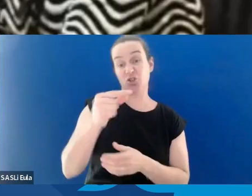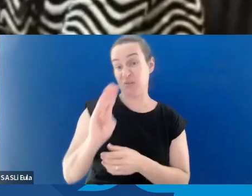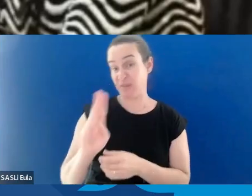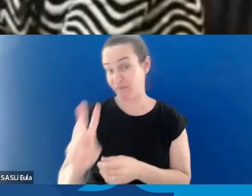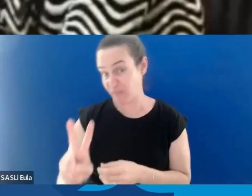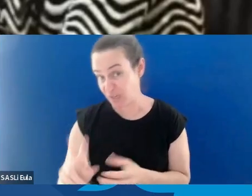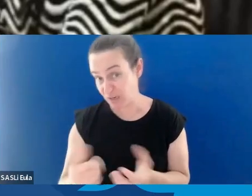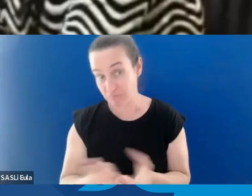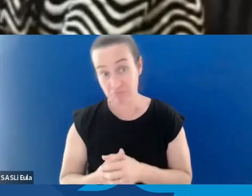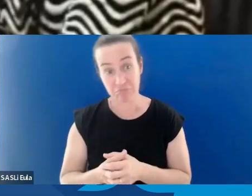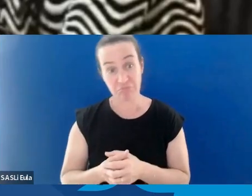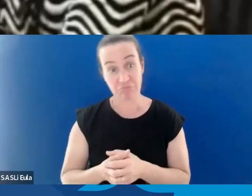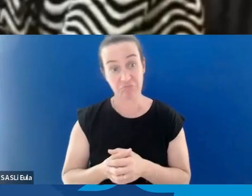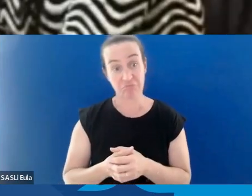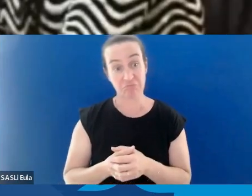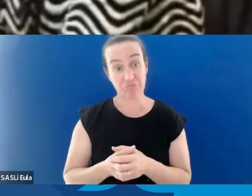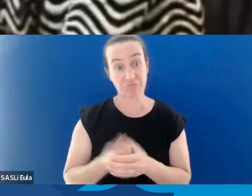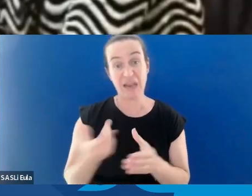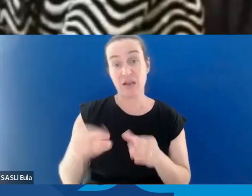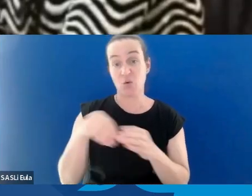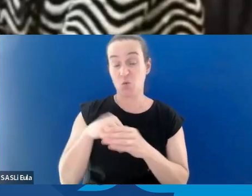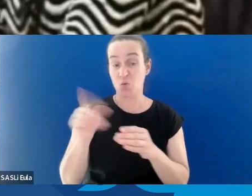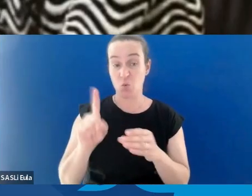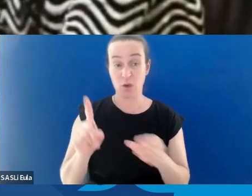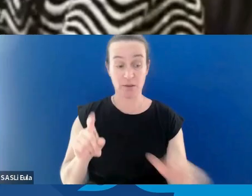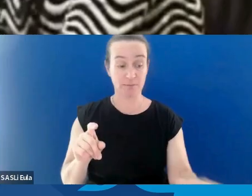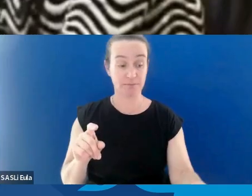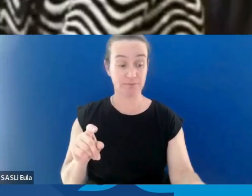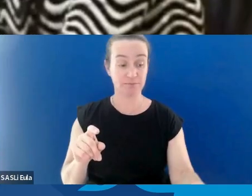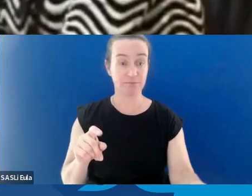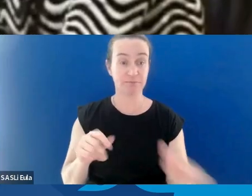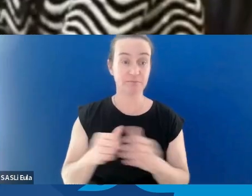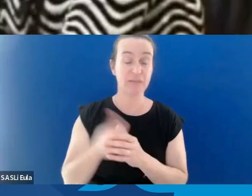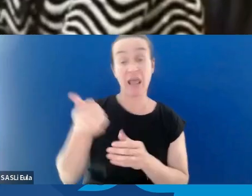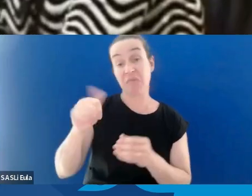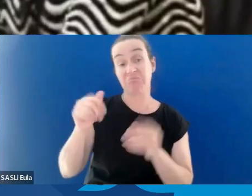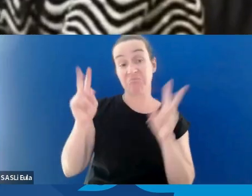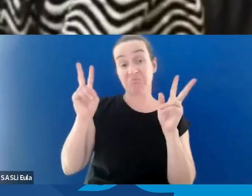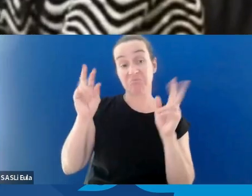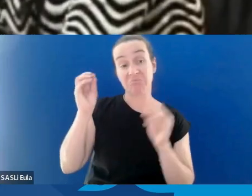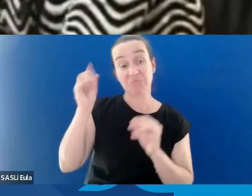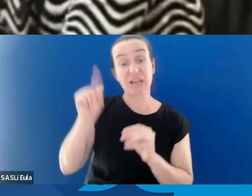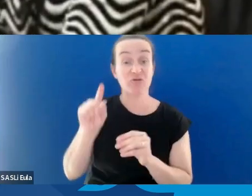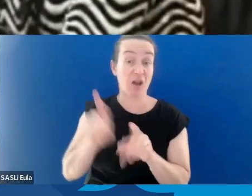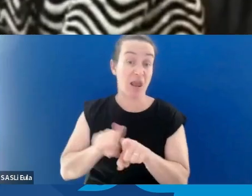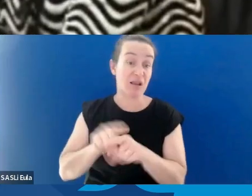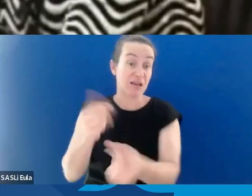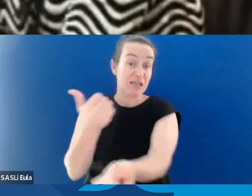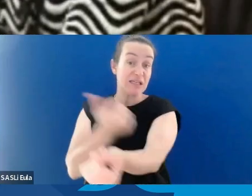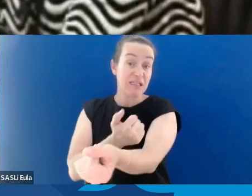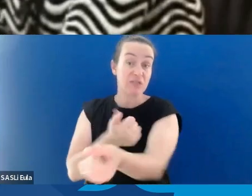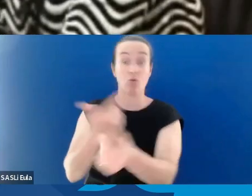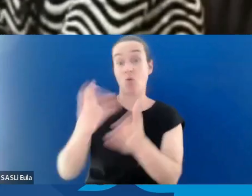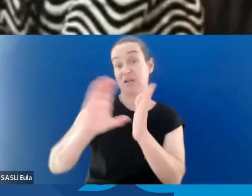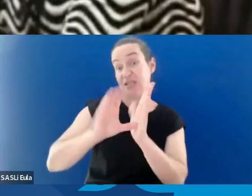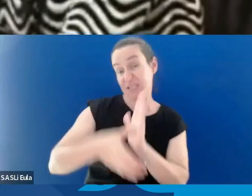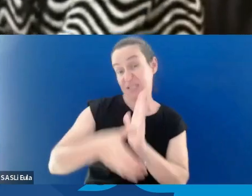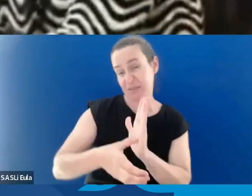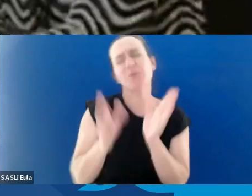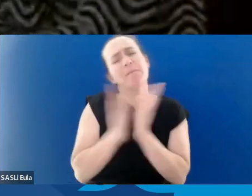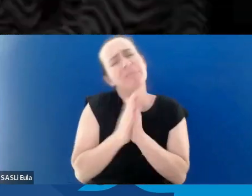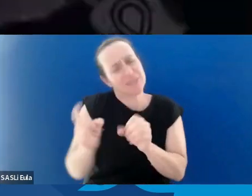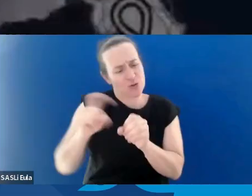femicide, and also other interesting topics like drugs and disabilities. Please join us.